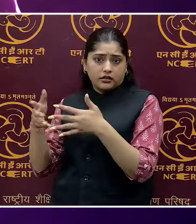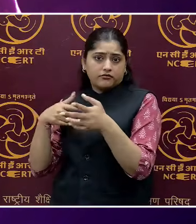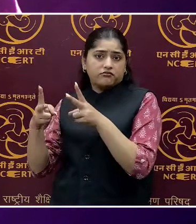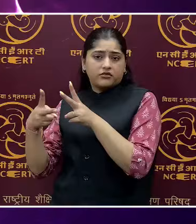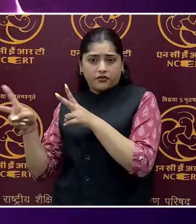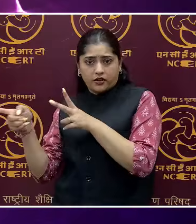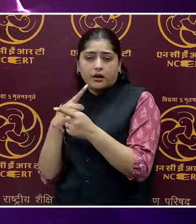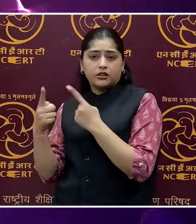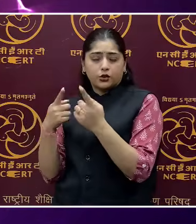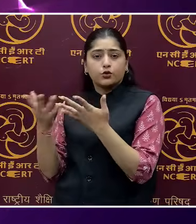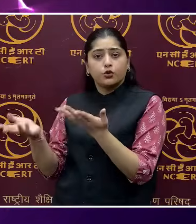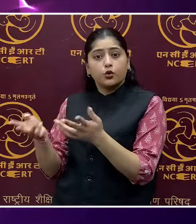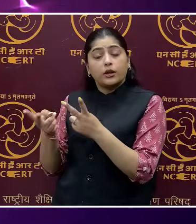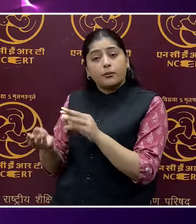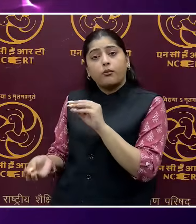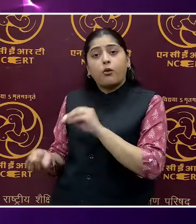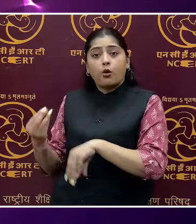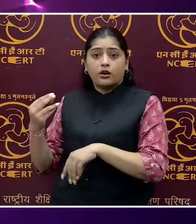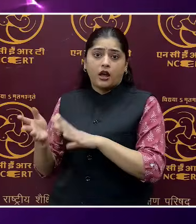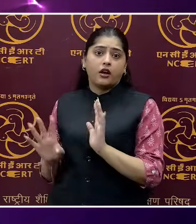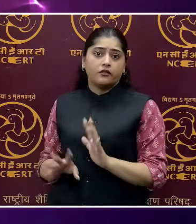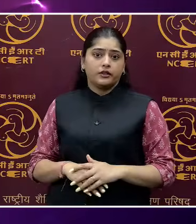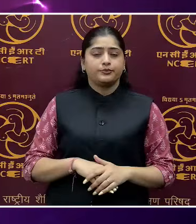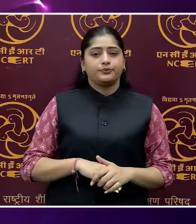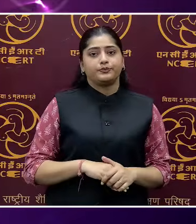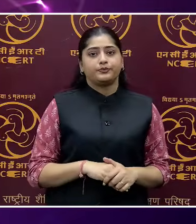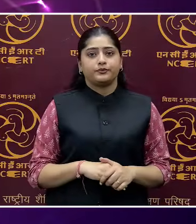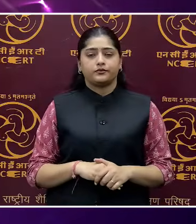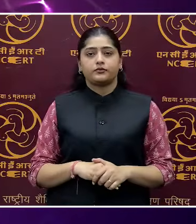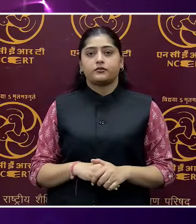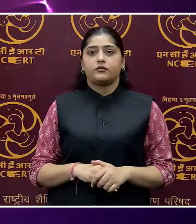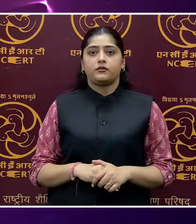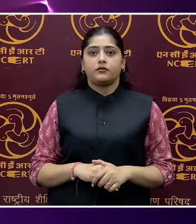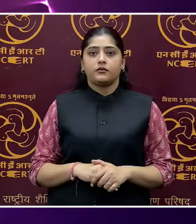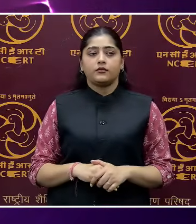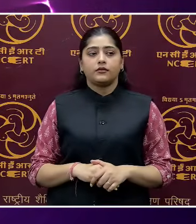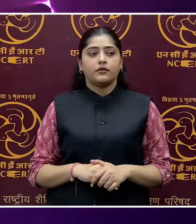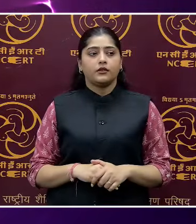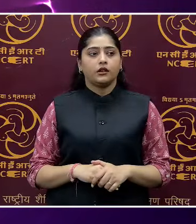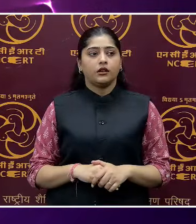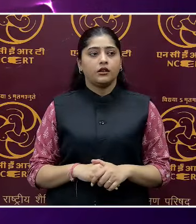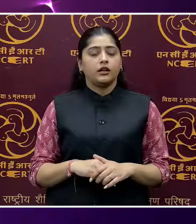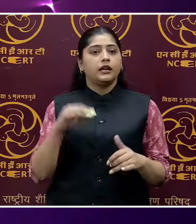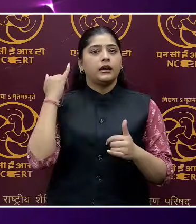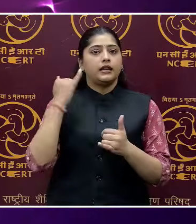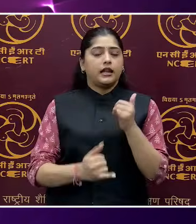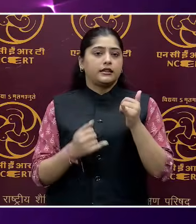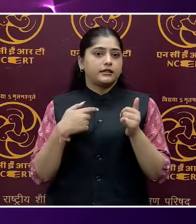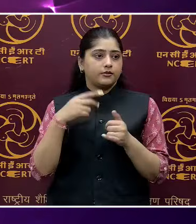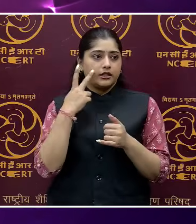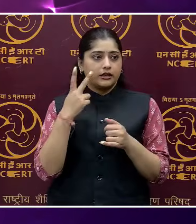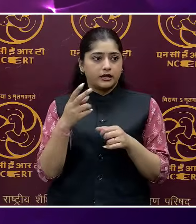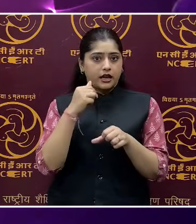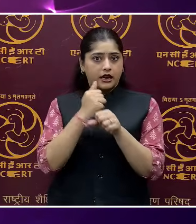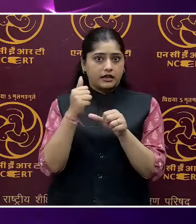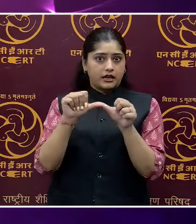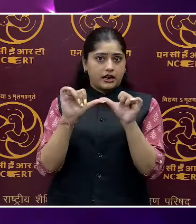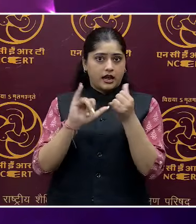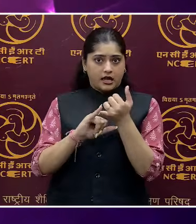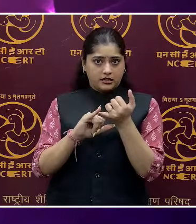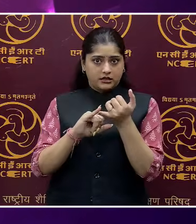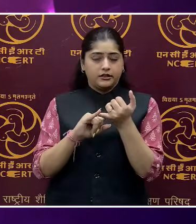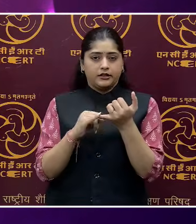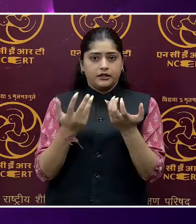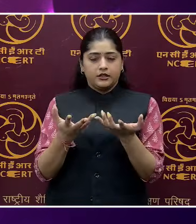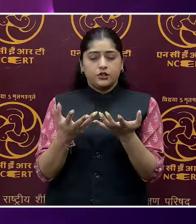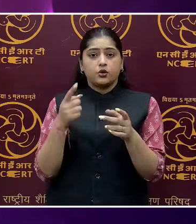cannot decrease the volume when we apply the pressure. Last is the gaseous state.